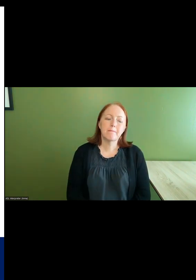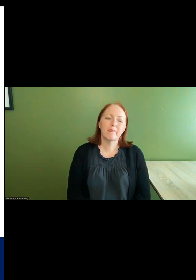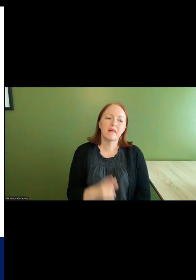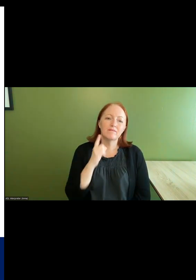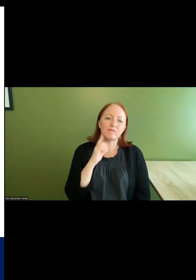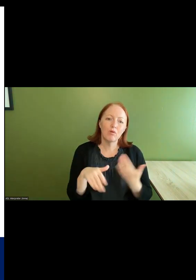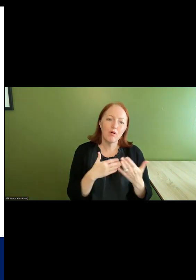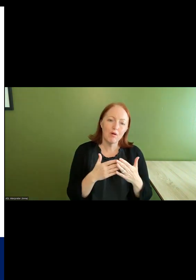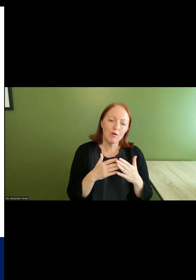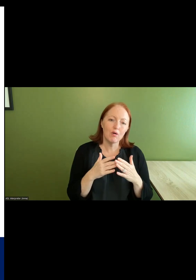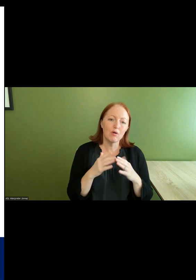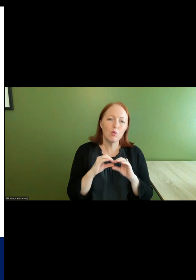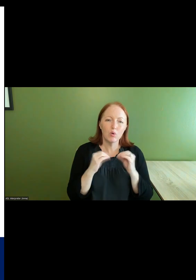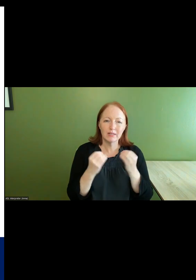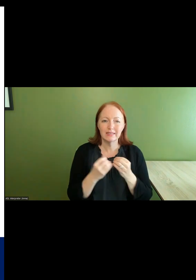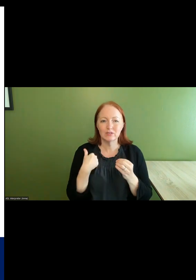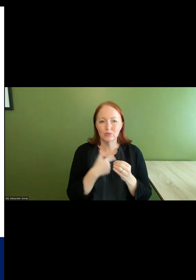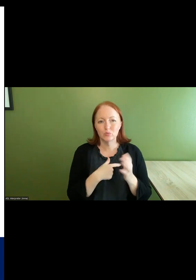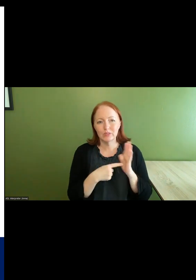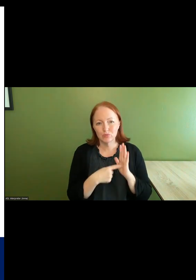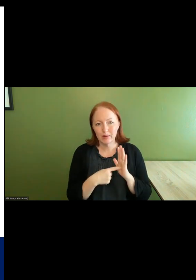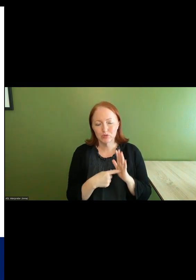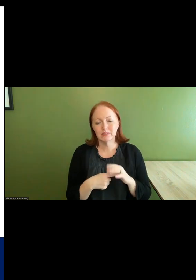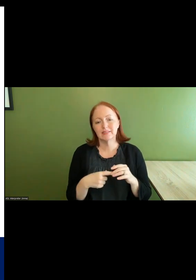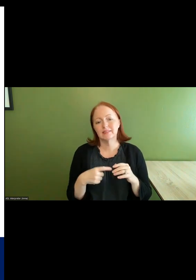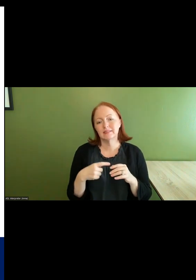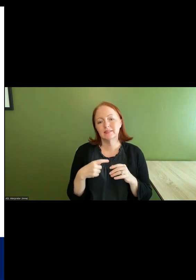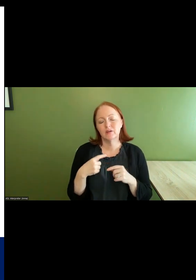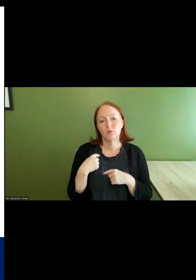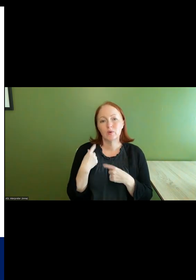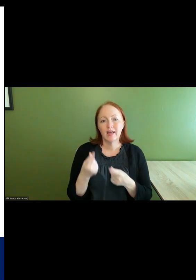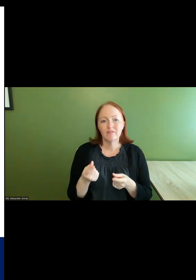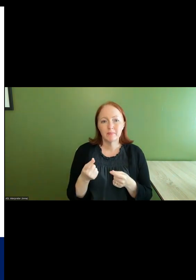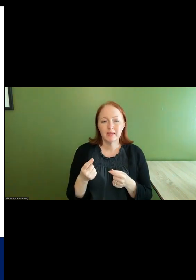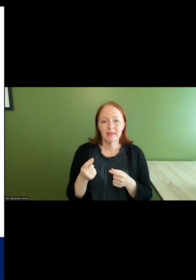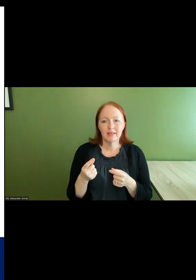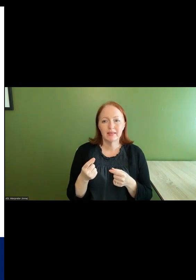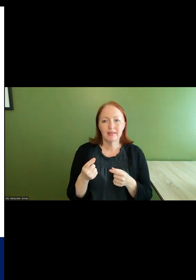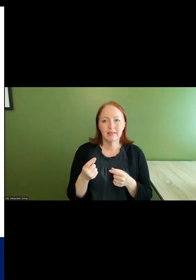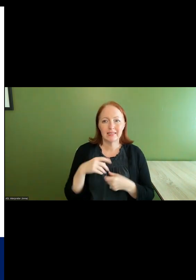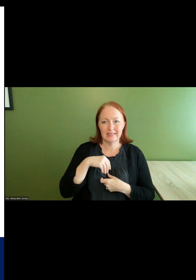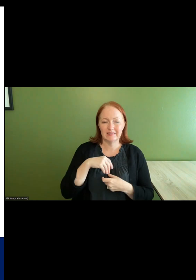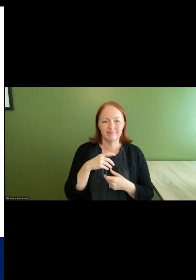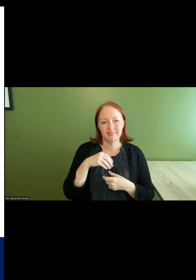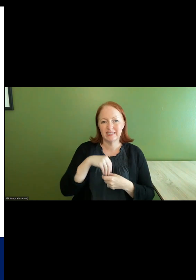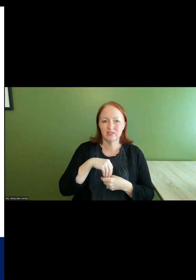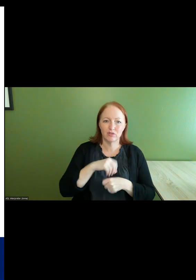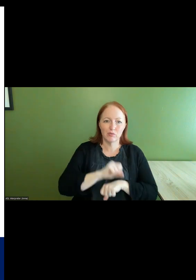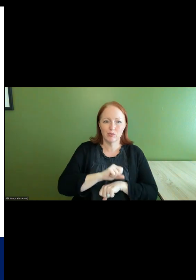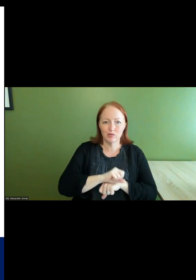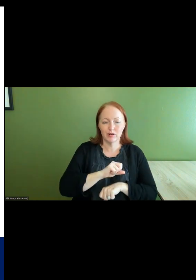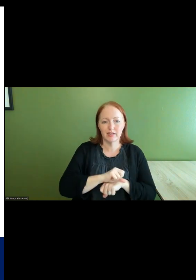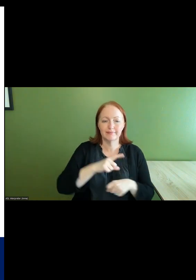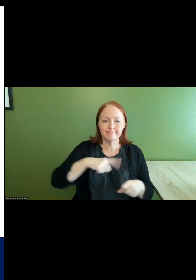of the organizations that we represent, we have been internally working to see how we